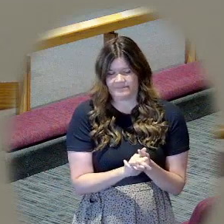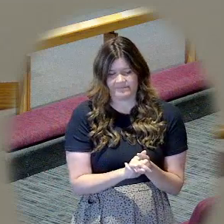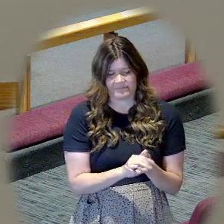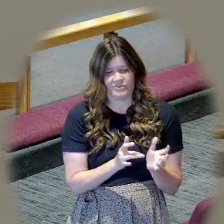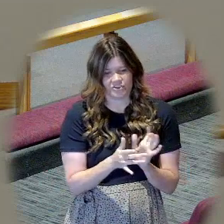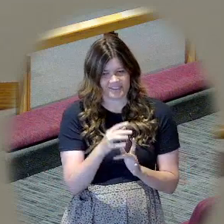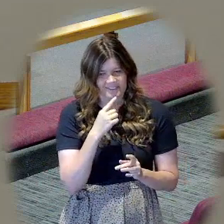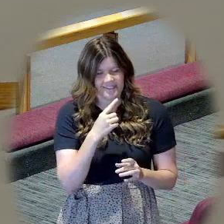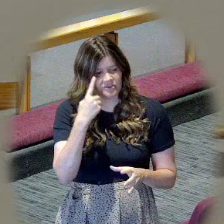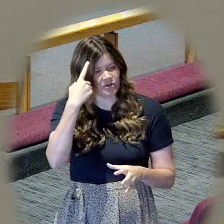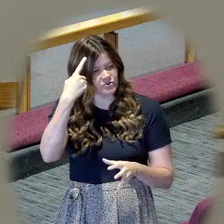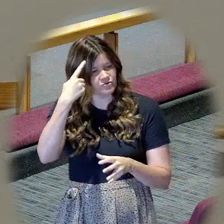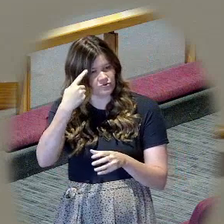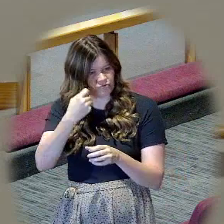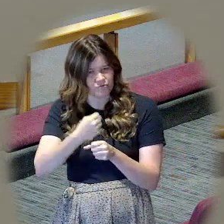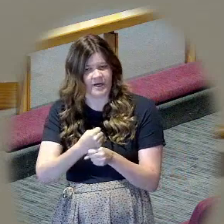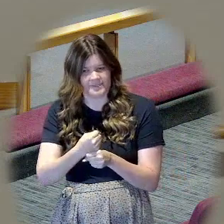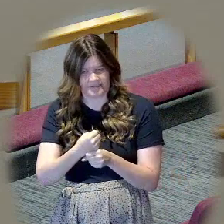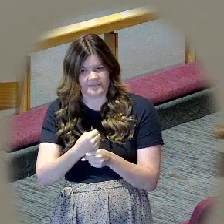"Trust."